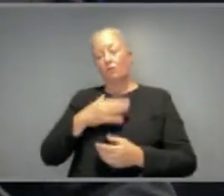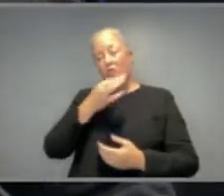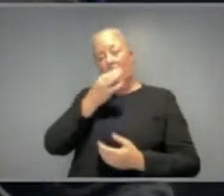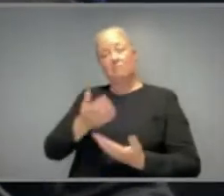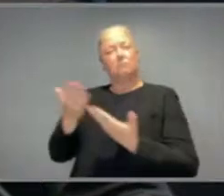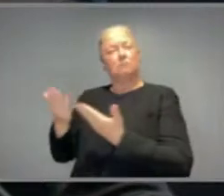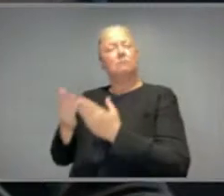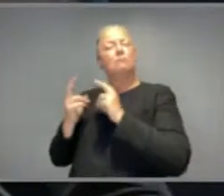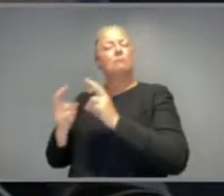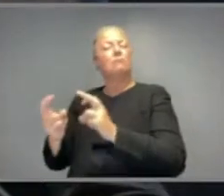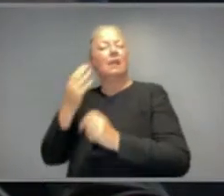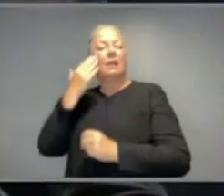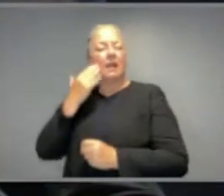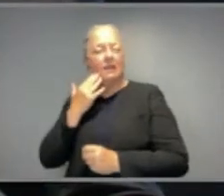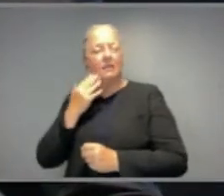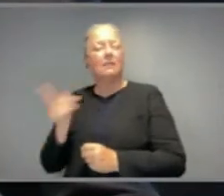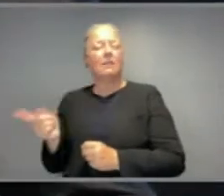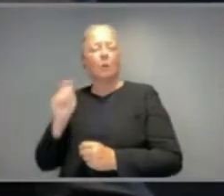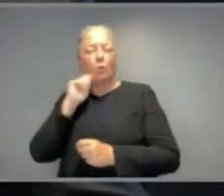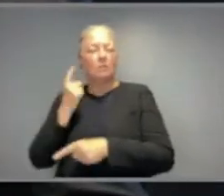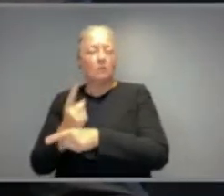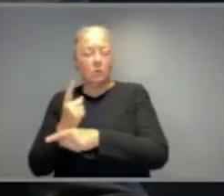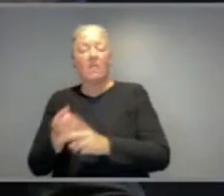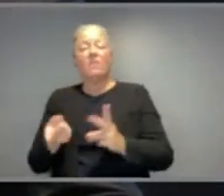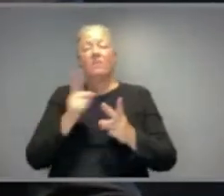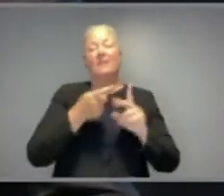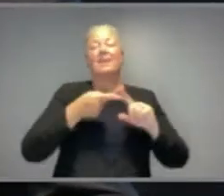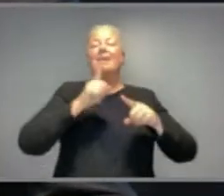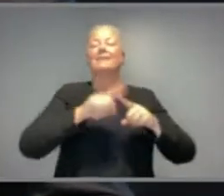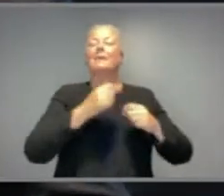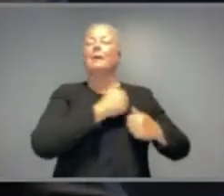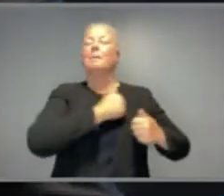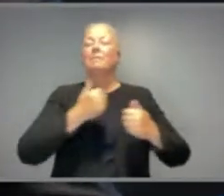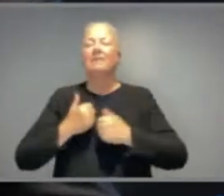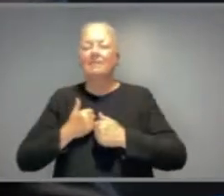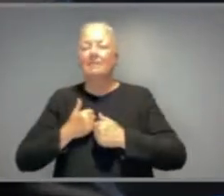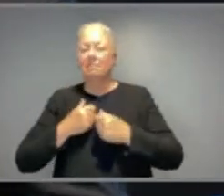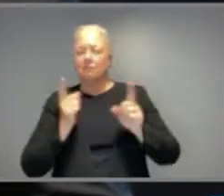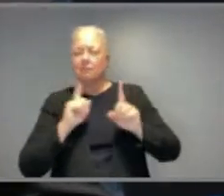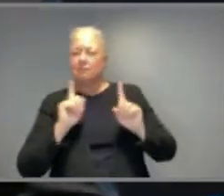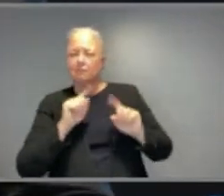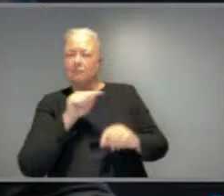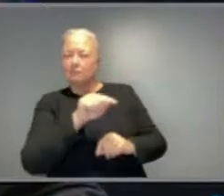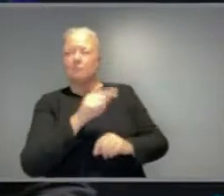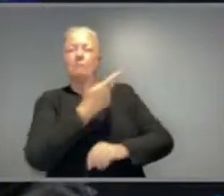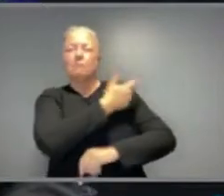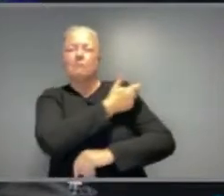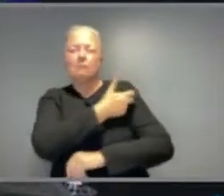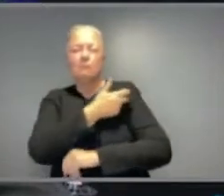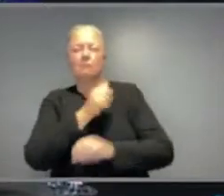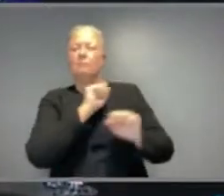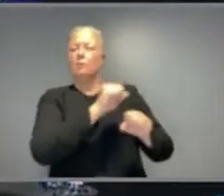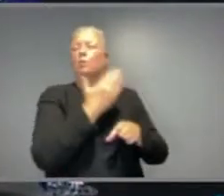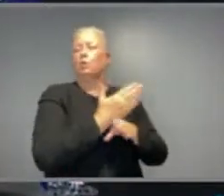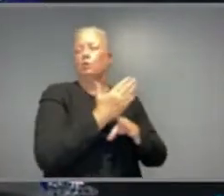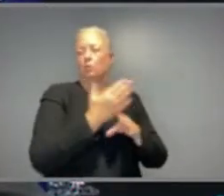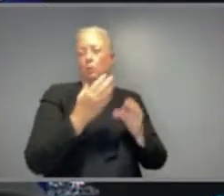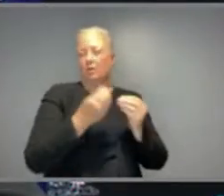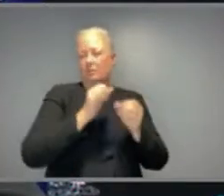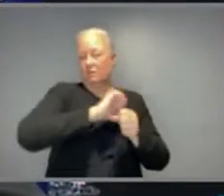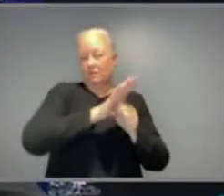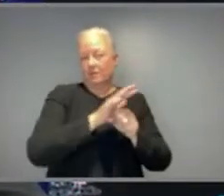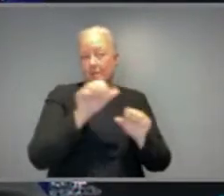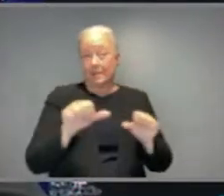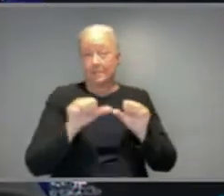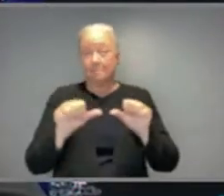the issue of incentives and the work that Operation COVID Shield has been doing on that matter.